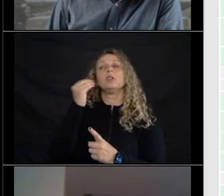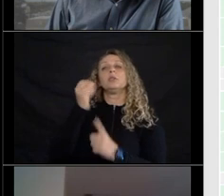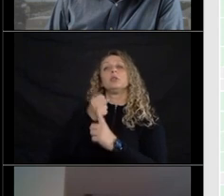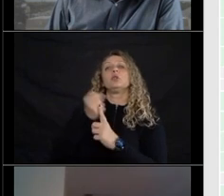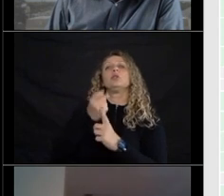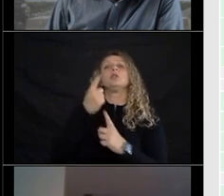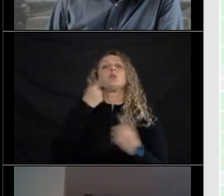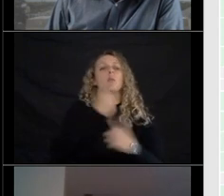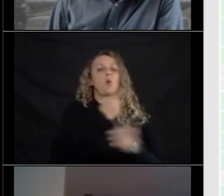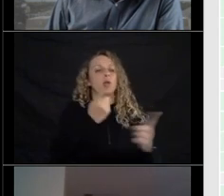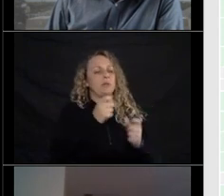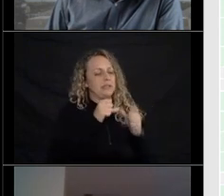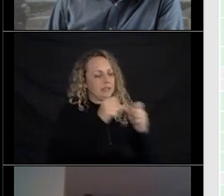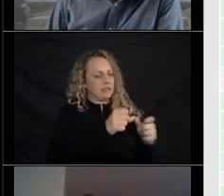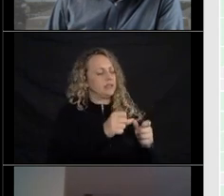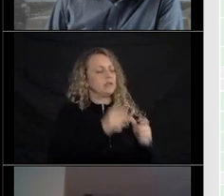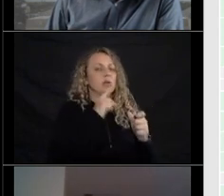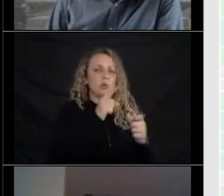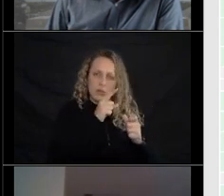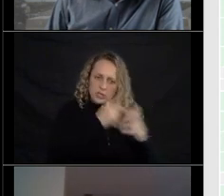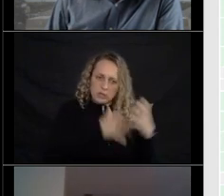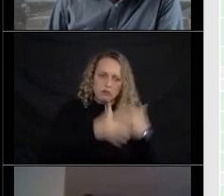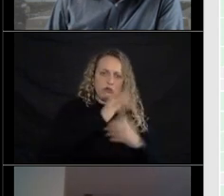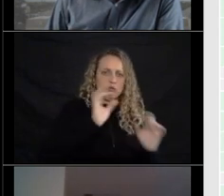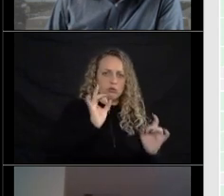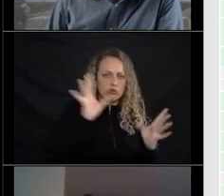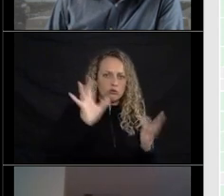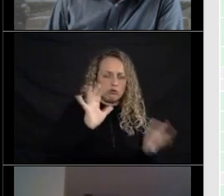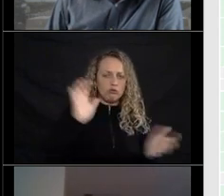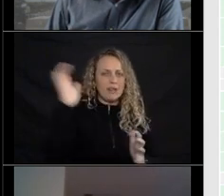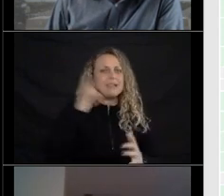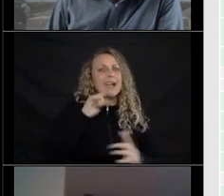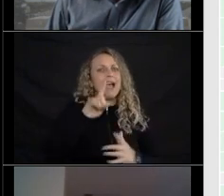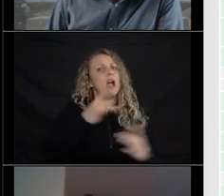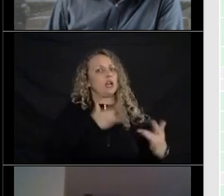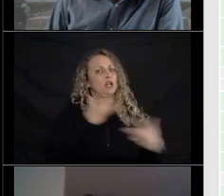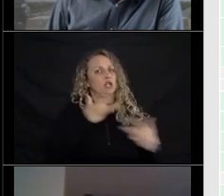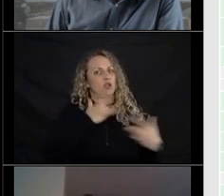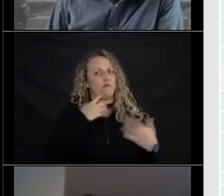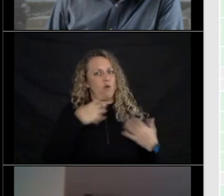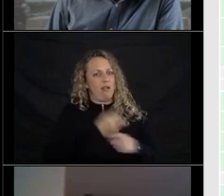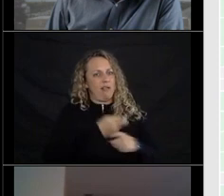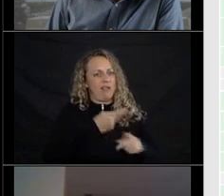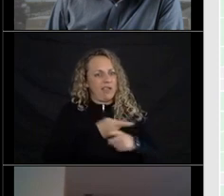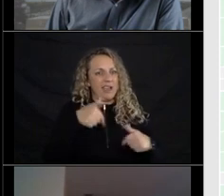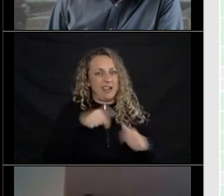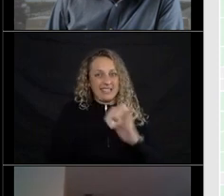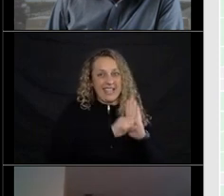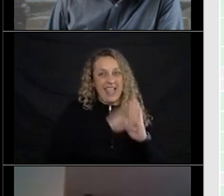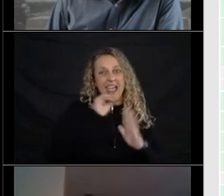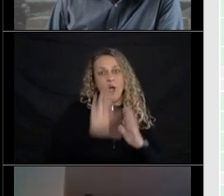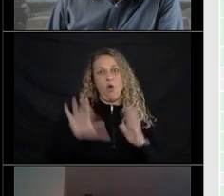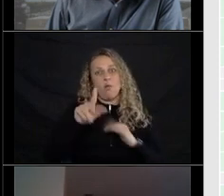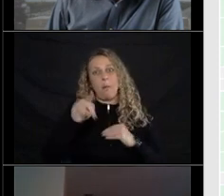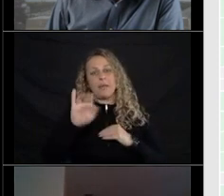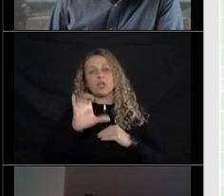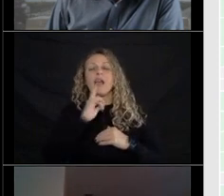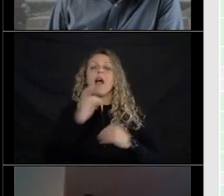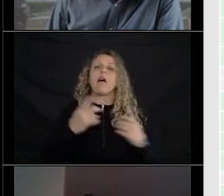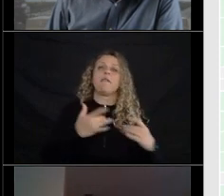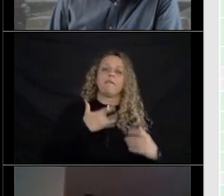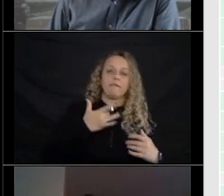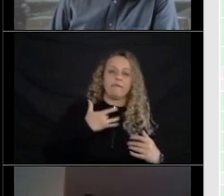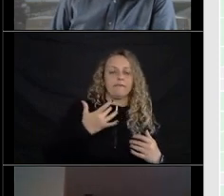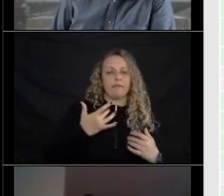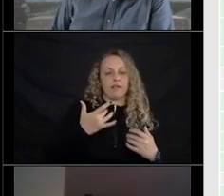domestic violence continues to be a major social crisis and healthcare concern in our state and in Palm Beach County. And whereas the physical and emotional scars